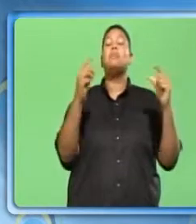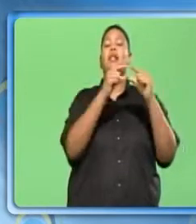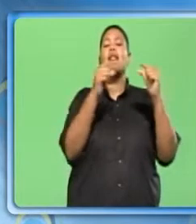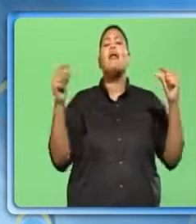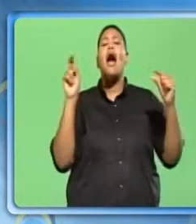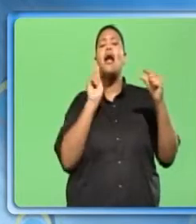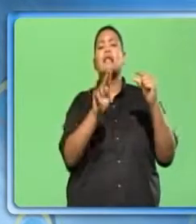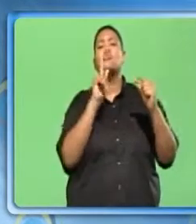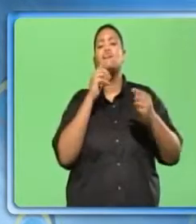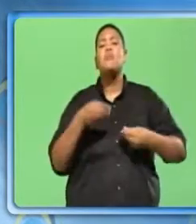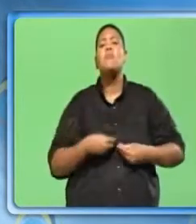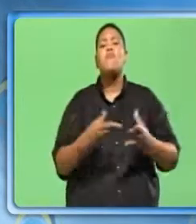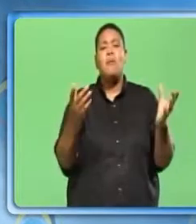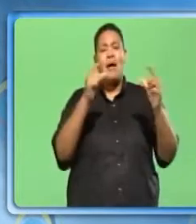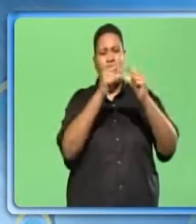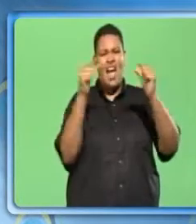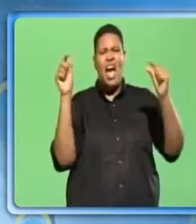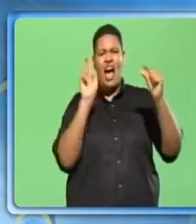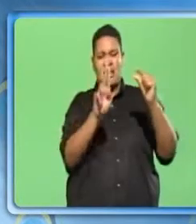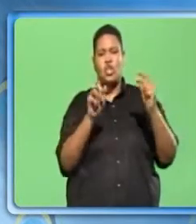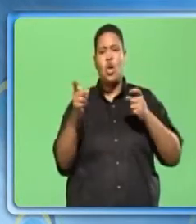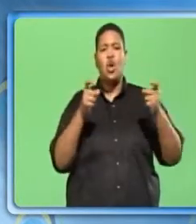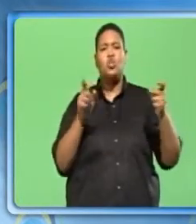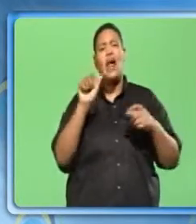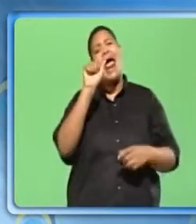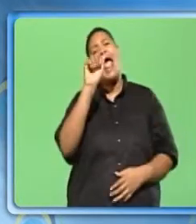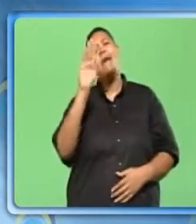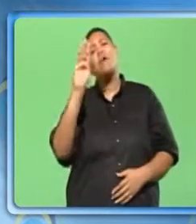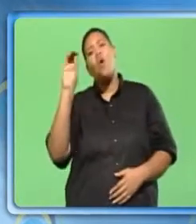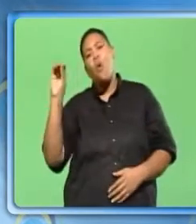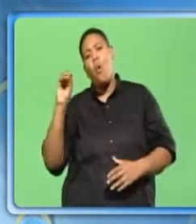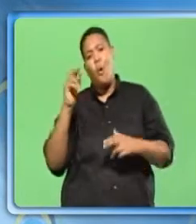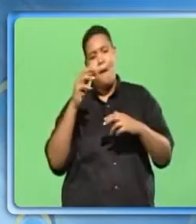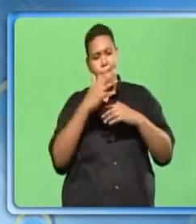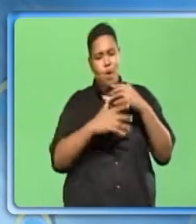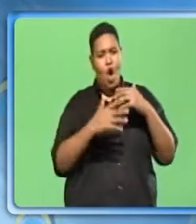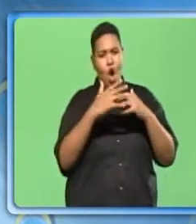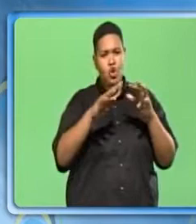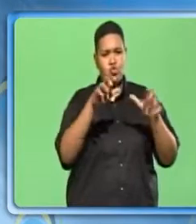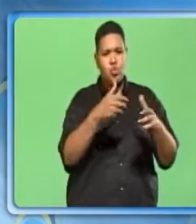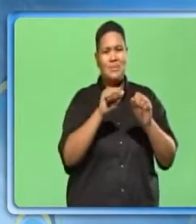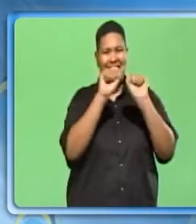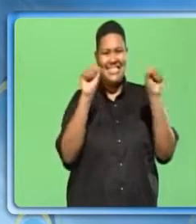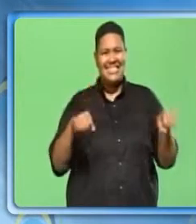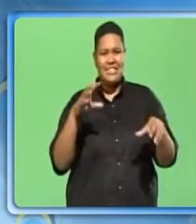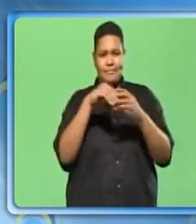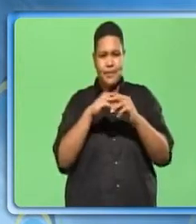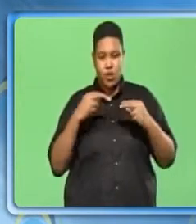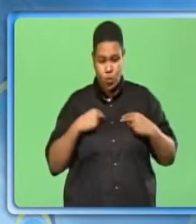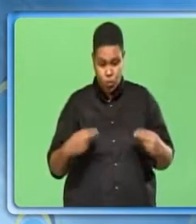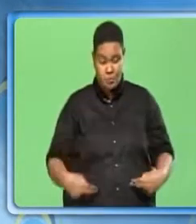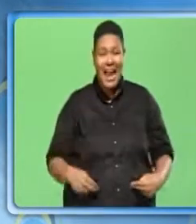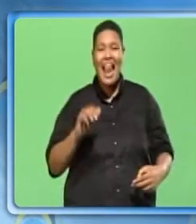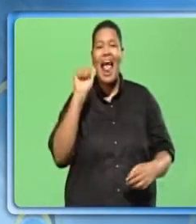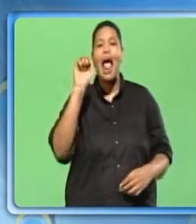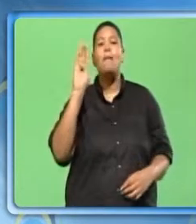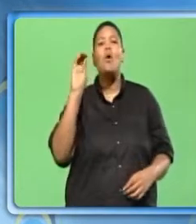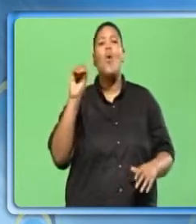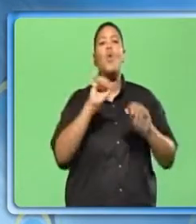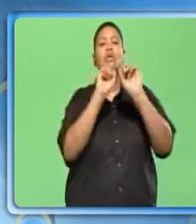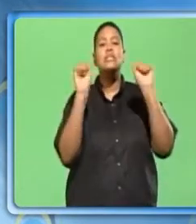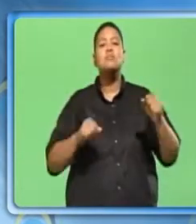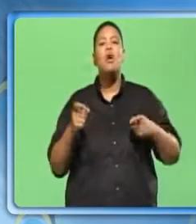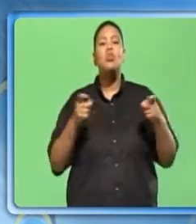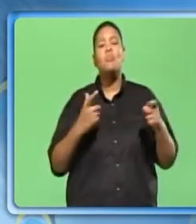provided by the alleles controlling the ABO blood group system in humans. The ABO system is controlled by